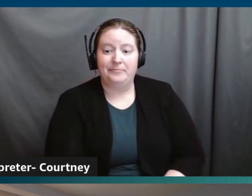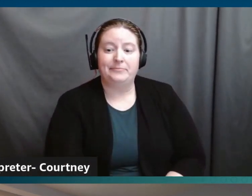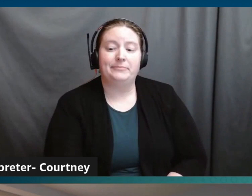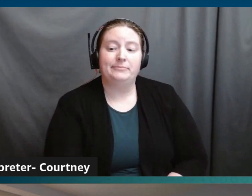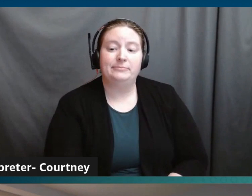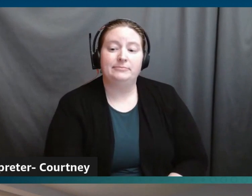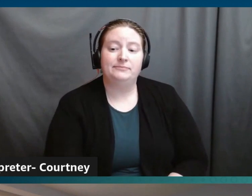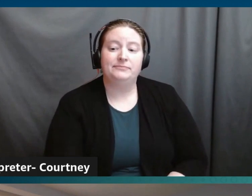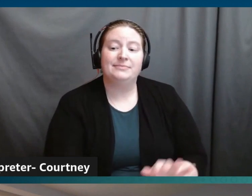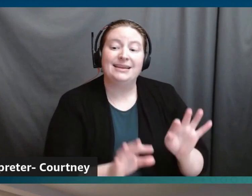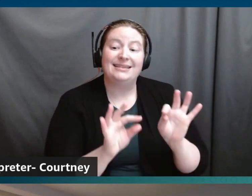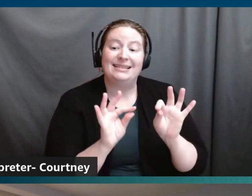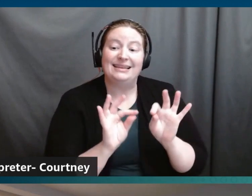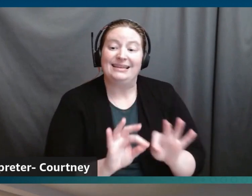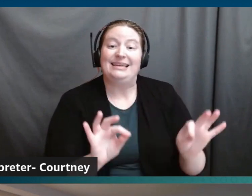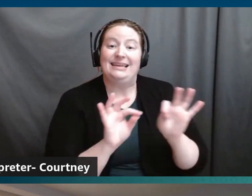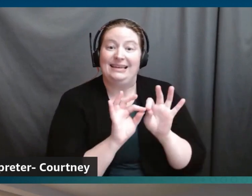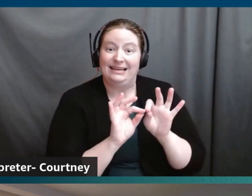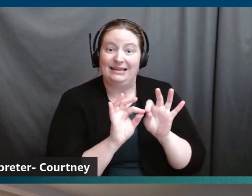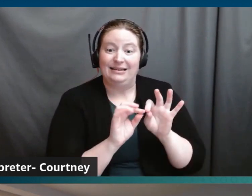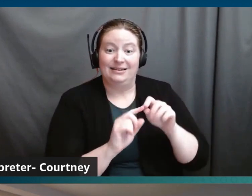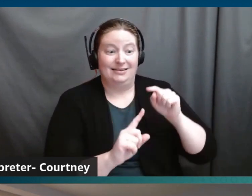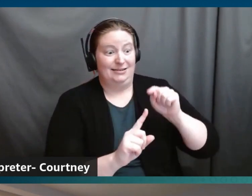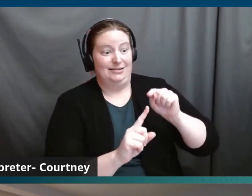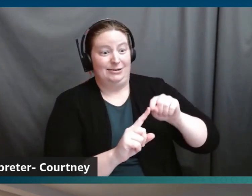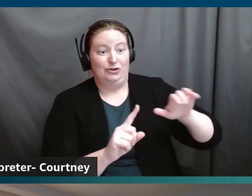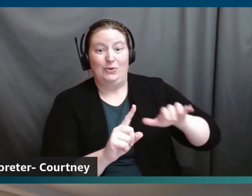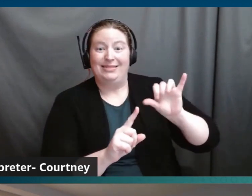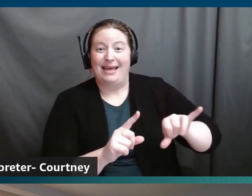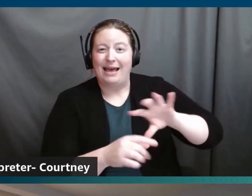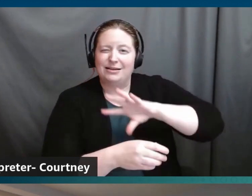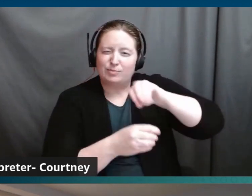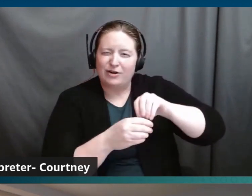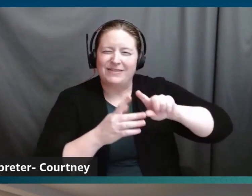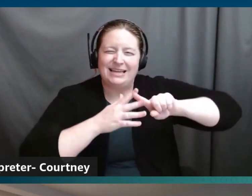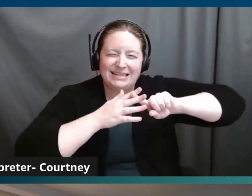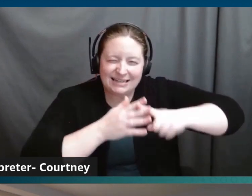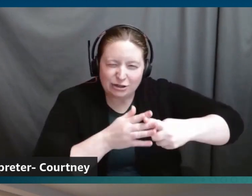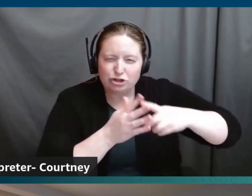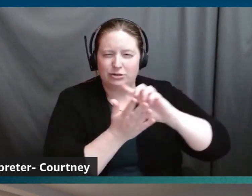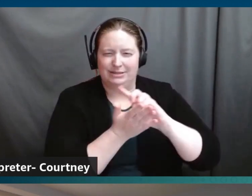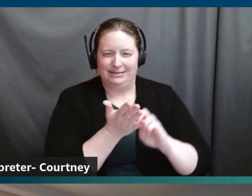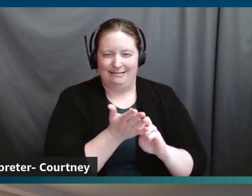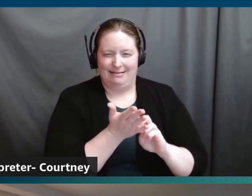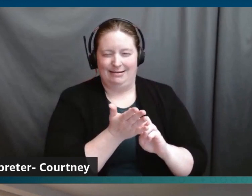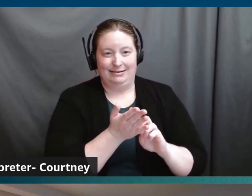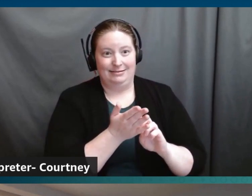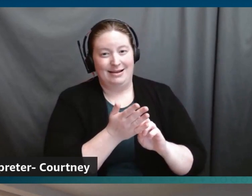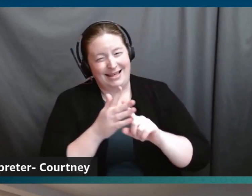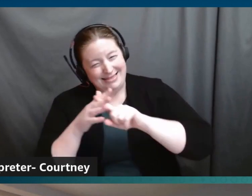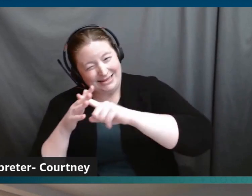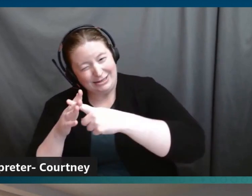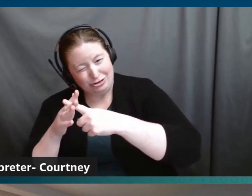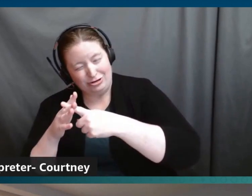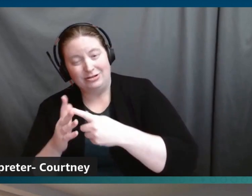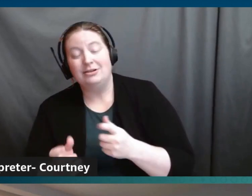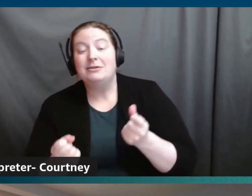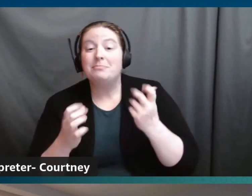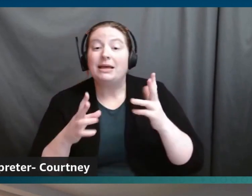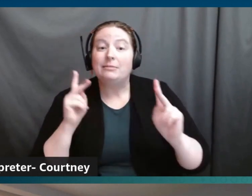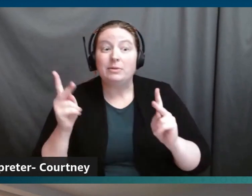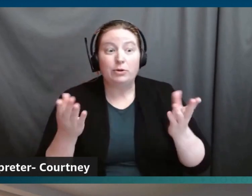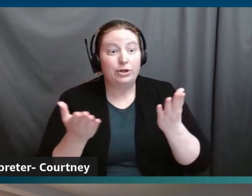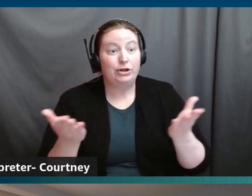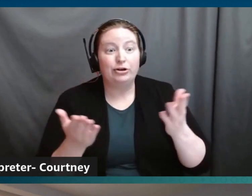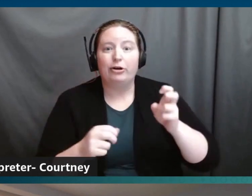The key is doing this as part of the initial design, the importance to all about doing that. And so many of the people who are out here listening today are builders